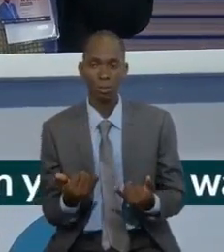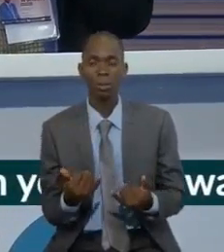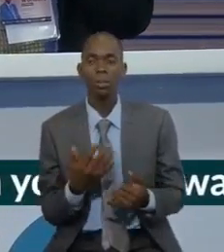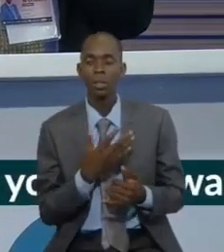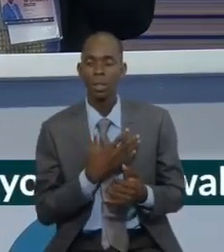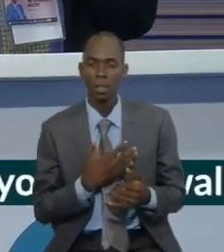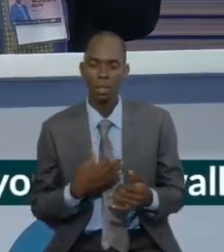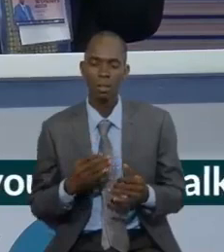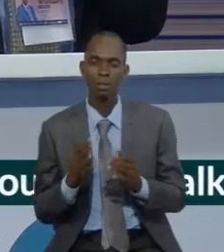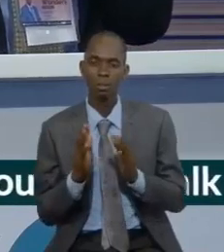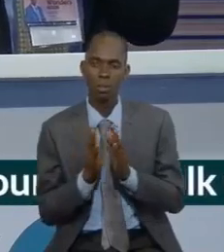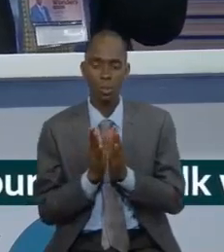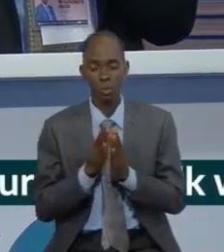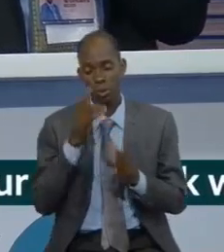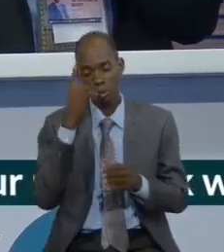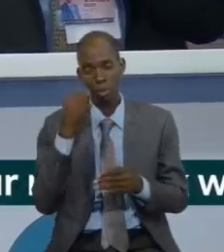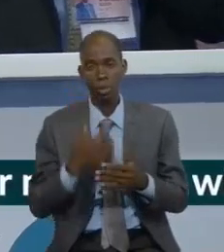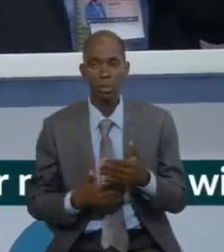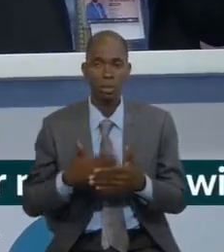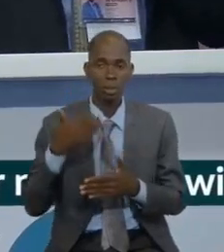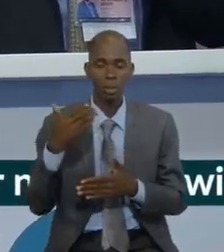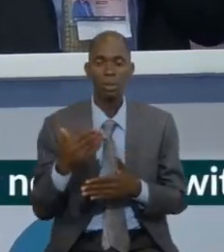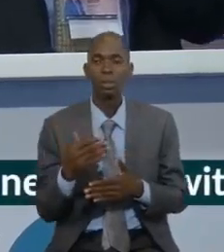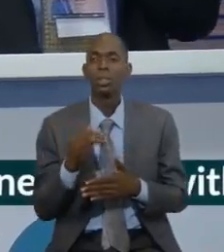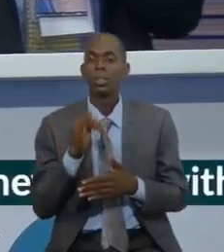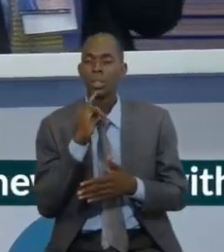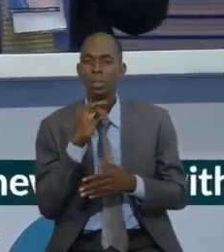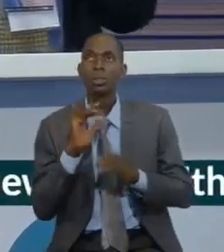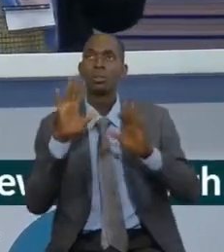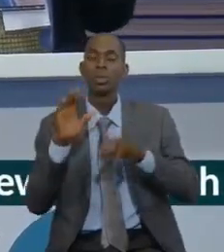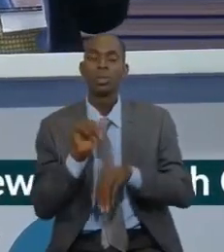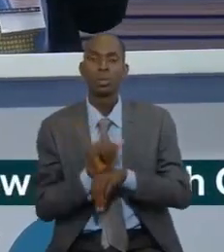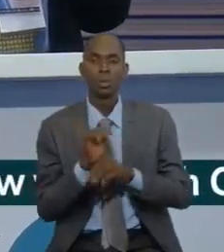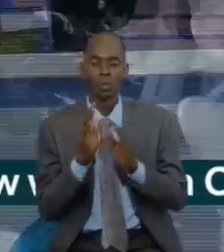next miracle prayer is coming your way.